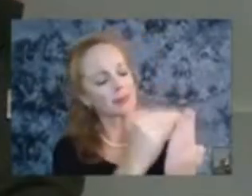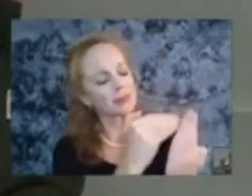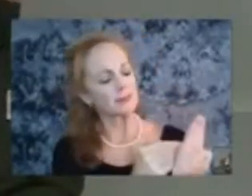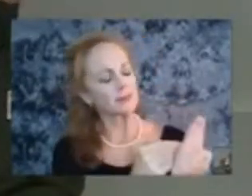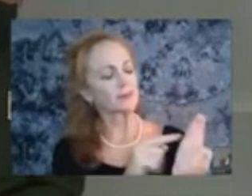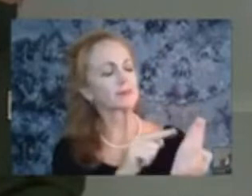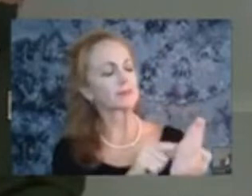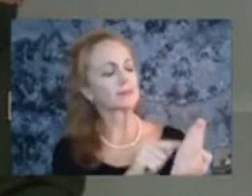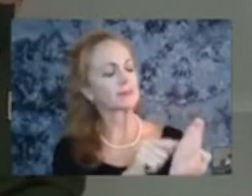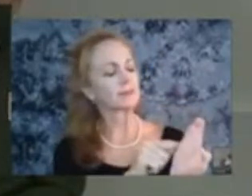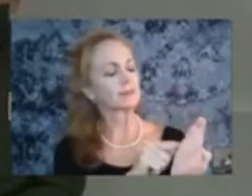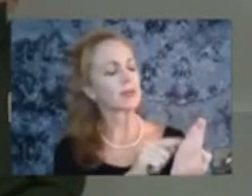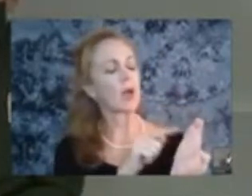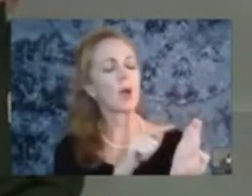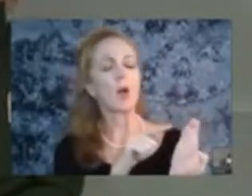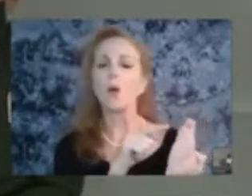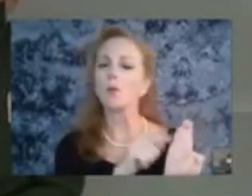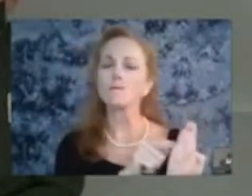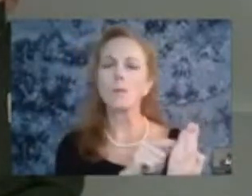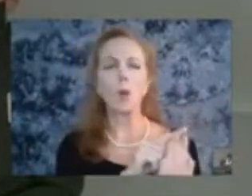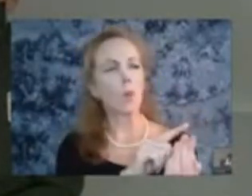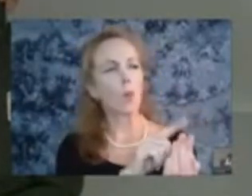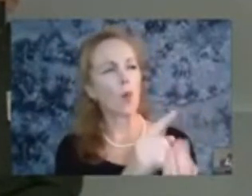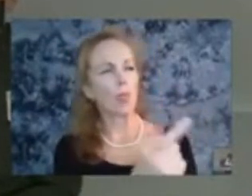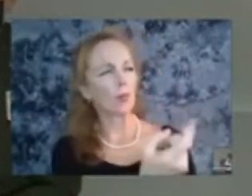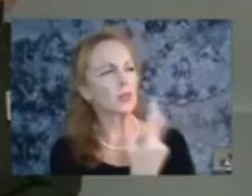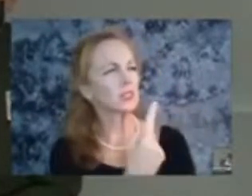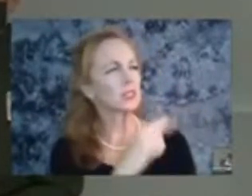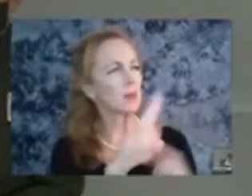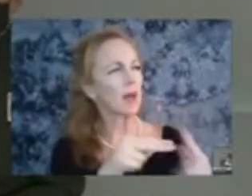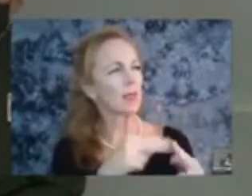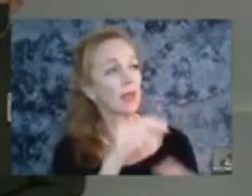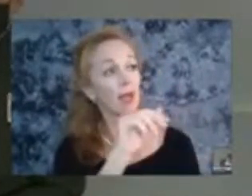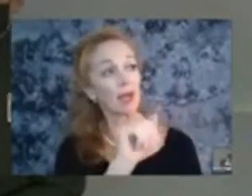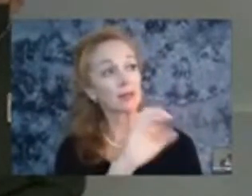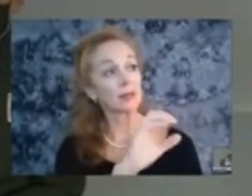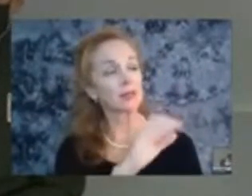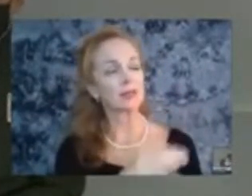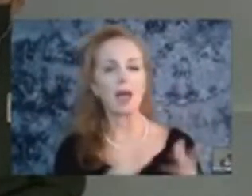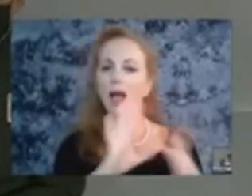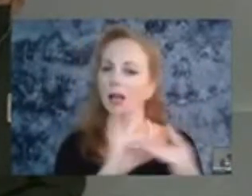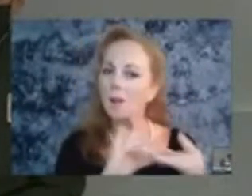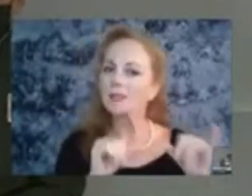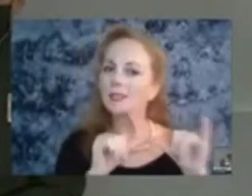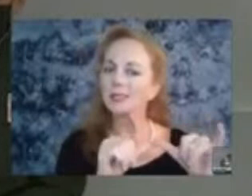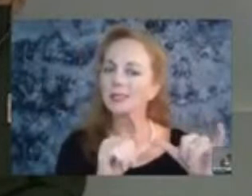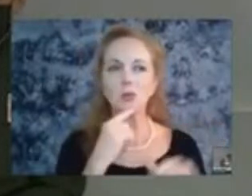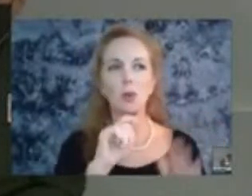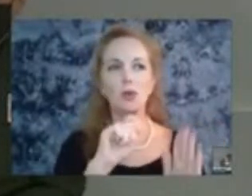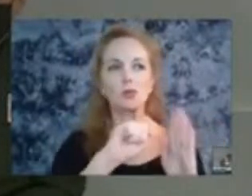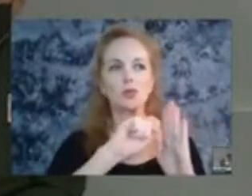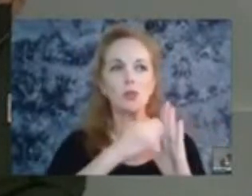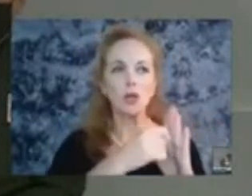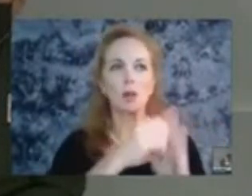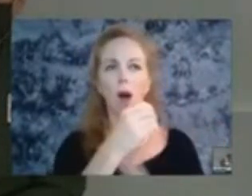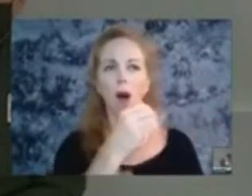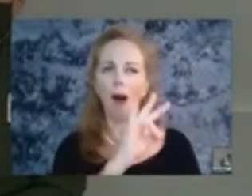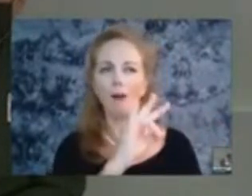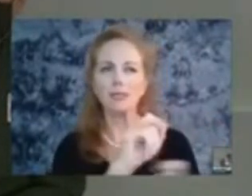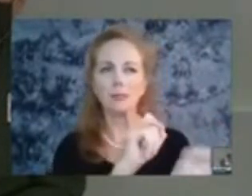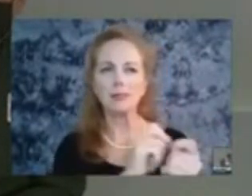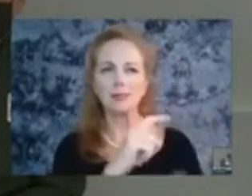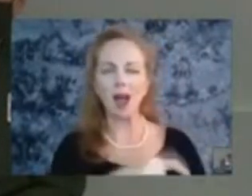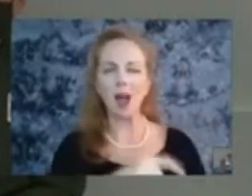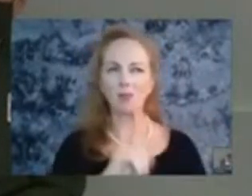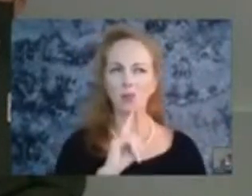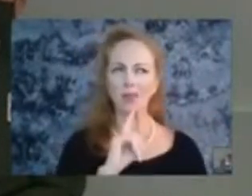that just came up with the ACs. So the comment keeps saying that we're turning the ACs off at certain times. Are we actually turning them